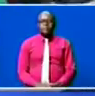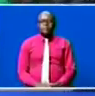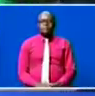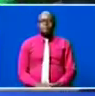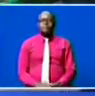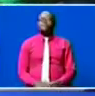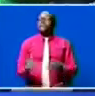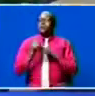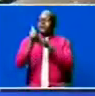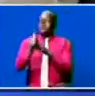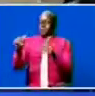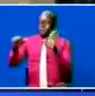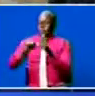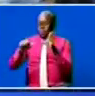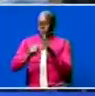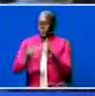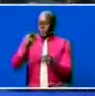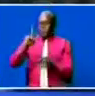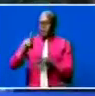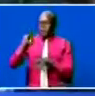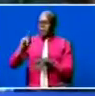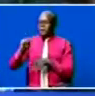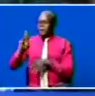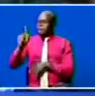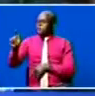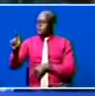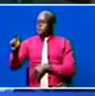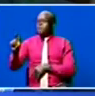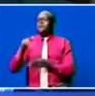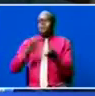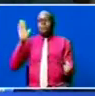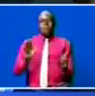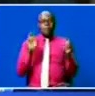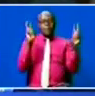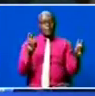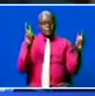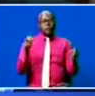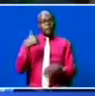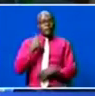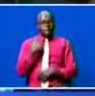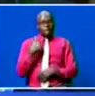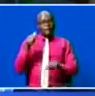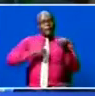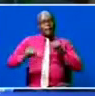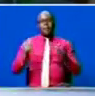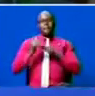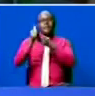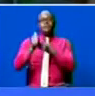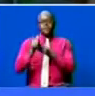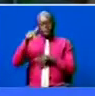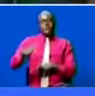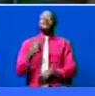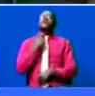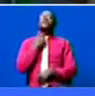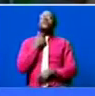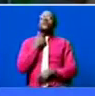There is a leadership crisis at the Giant Teachers Union, NUT. There have been a lot of issues around the leadership of this union for